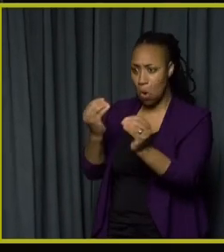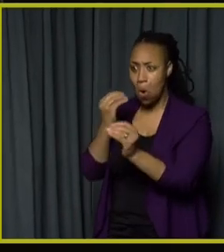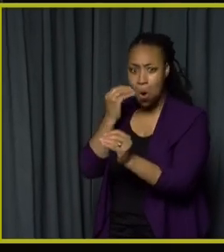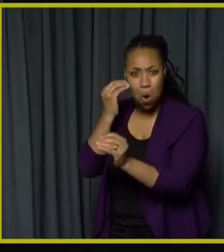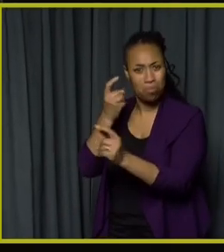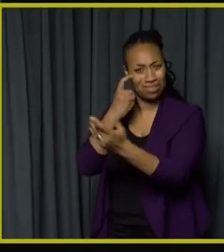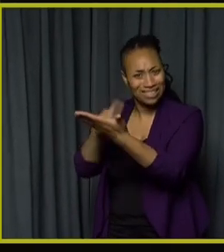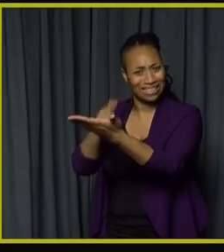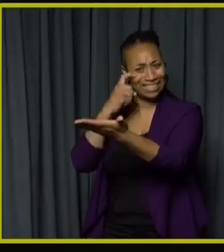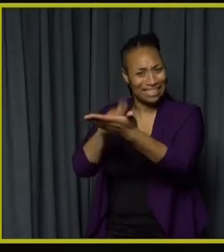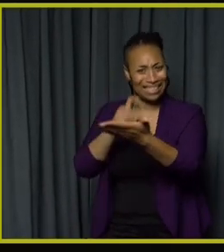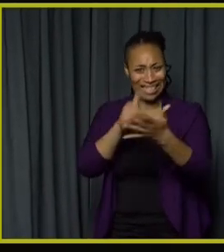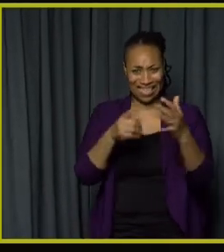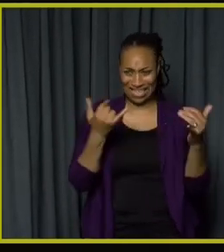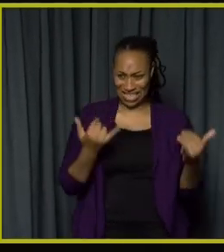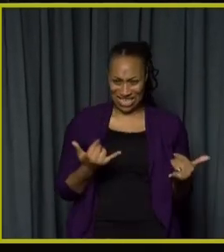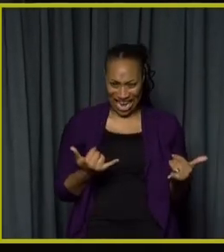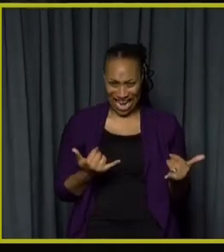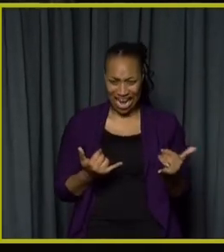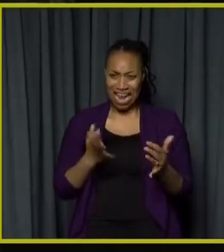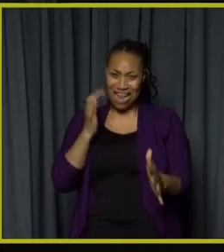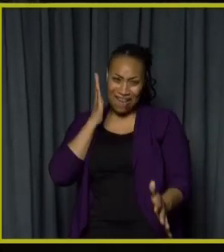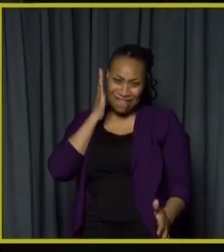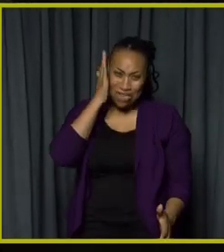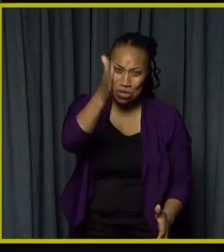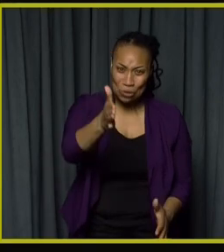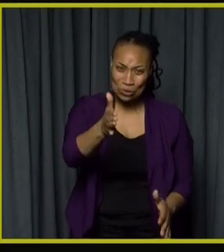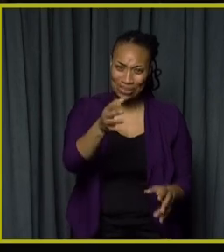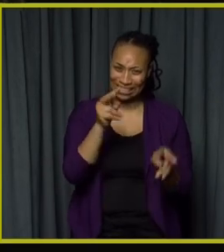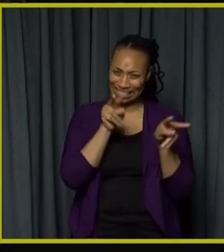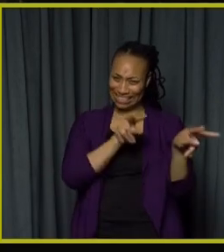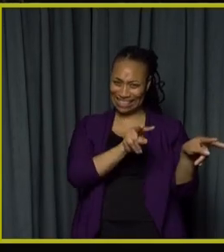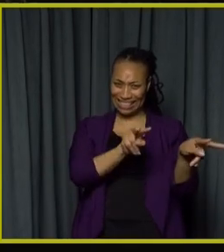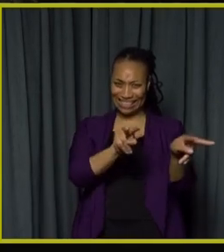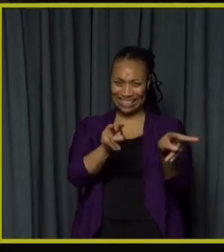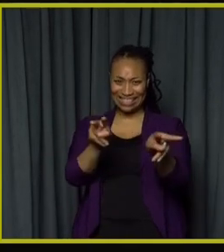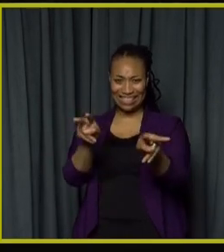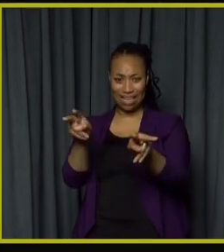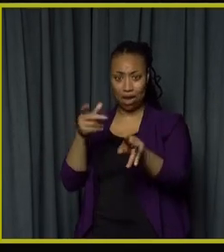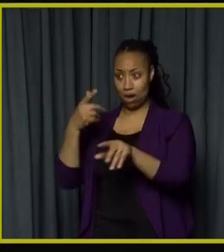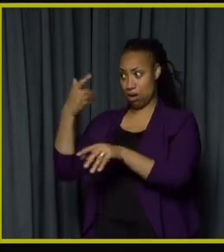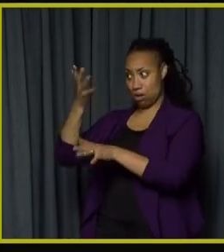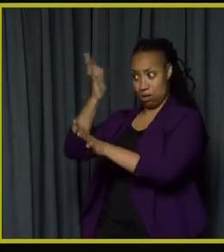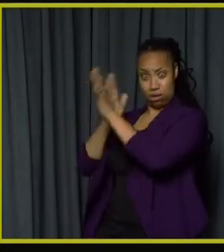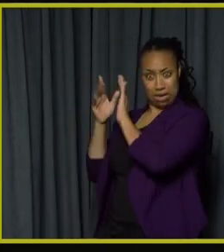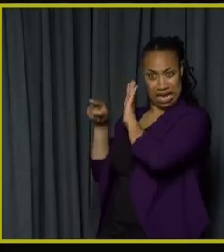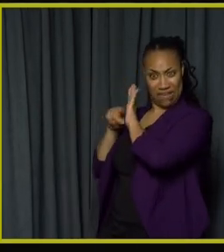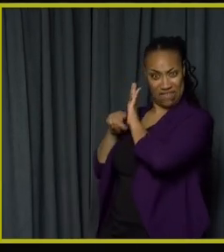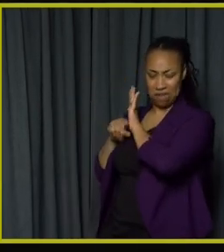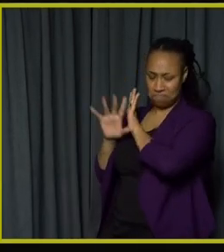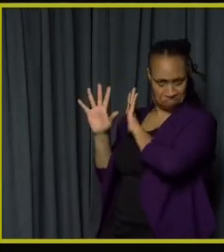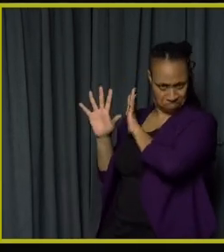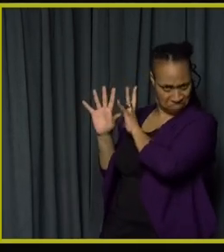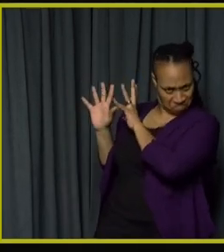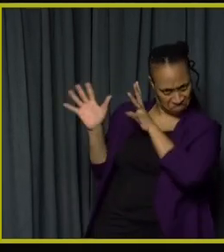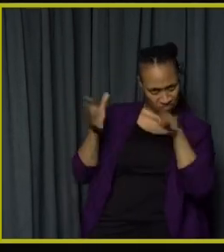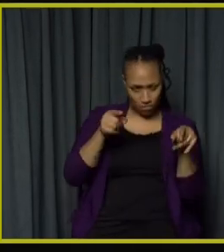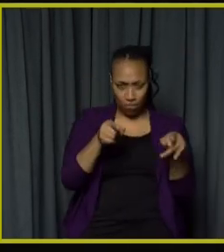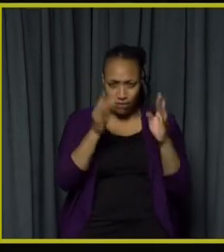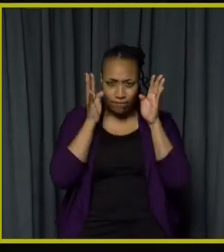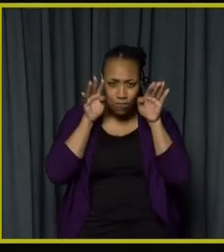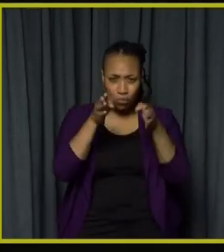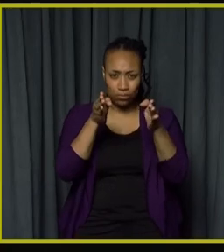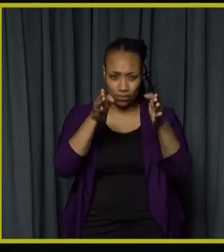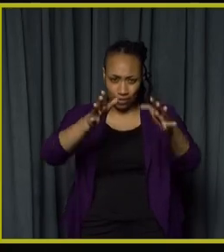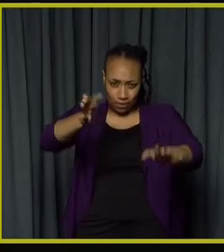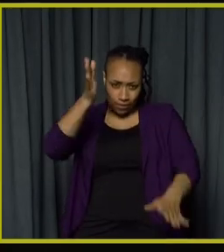have a true healing from our past. Now, I know somebody's out to say, well, did you get that from the Democrats? Did you get that from the progressives? No, got it from the